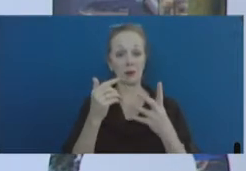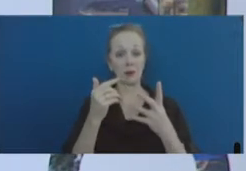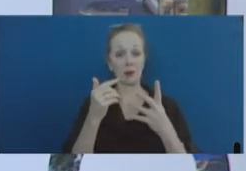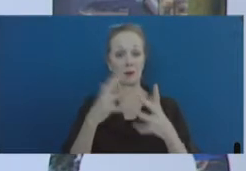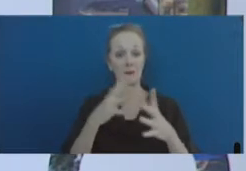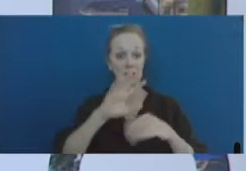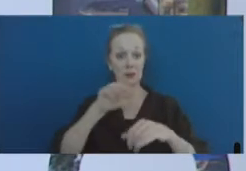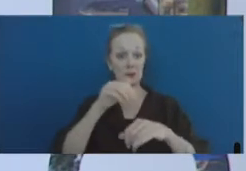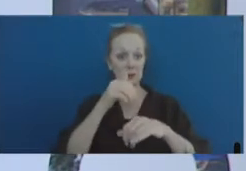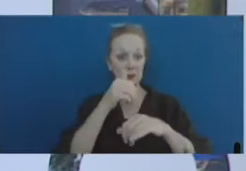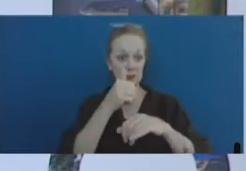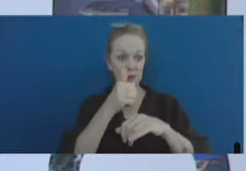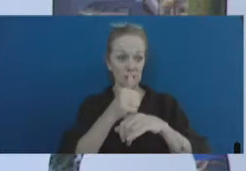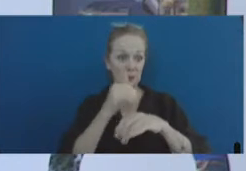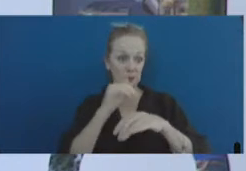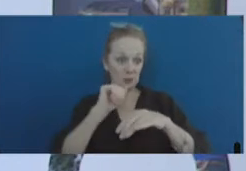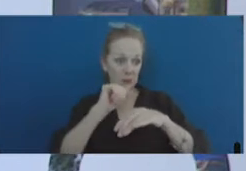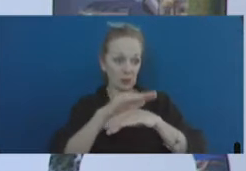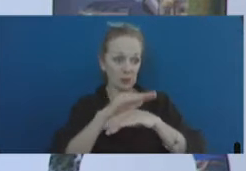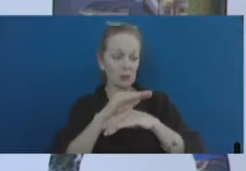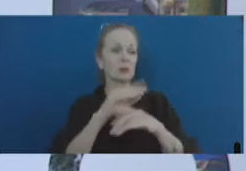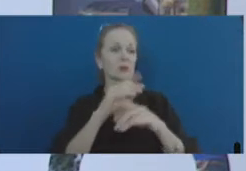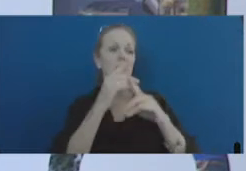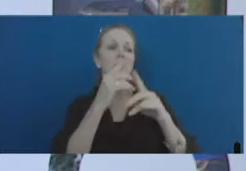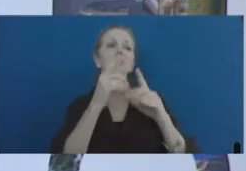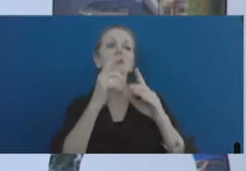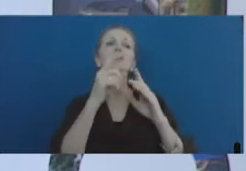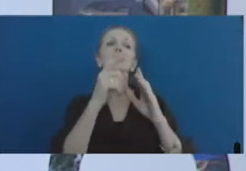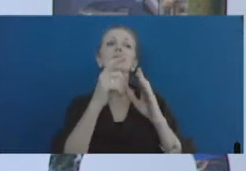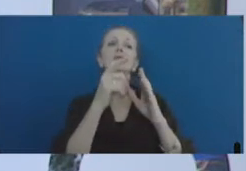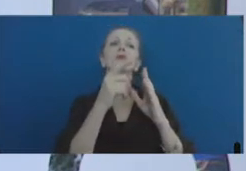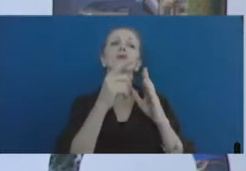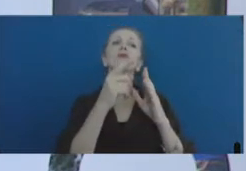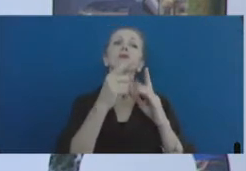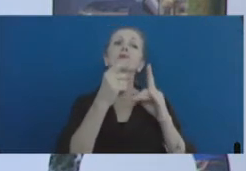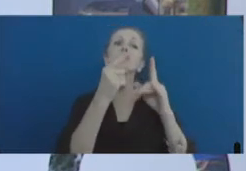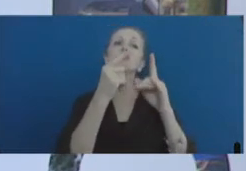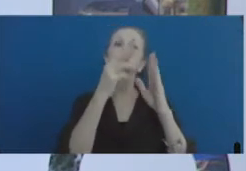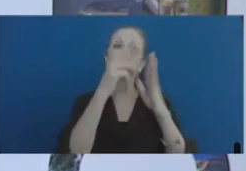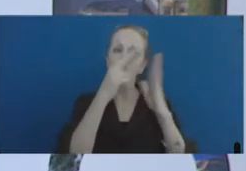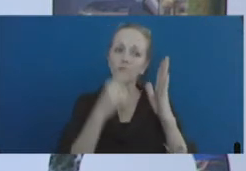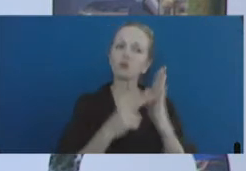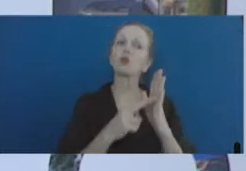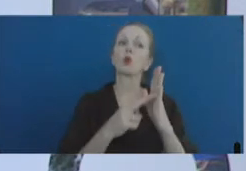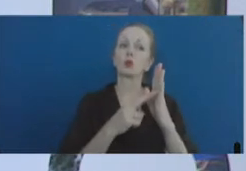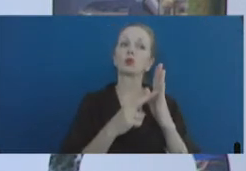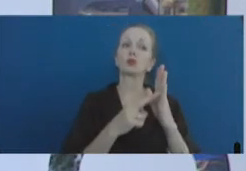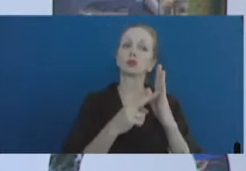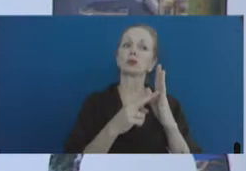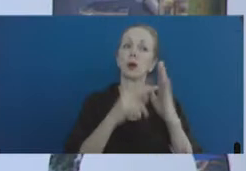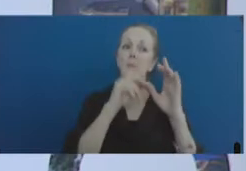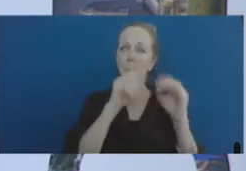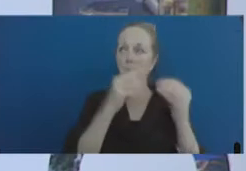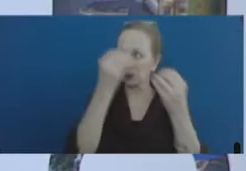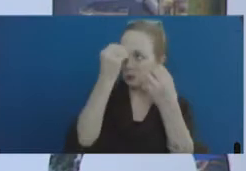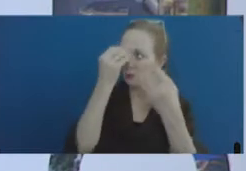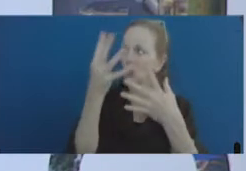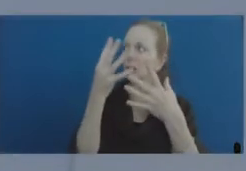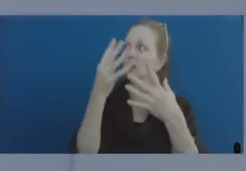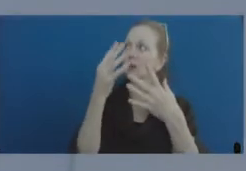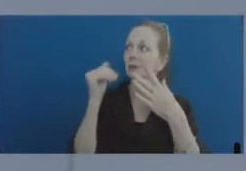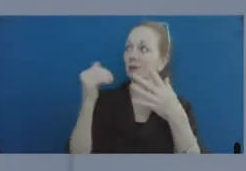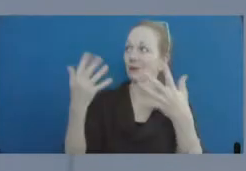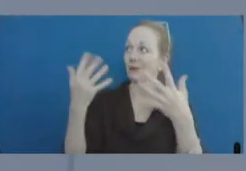in, then you are held to the regulations that are in place when you submit it. Thank you, Ms.